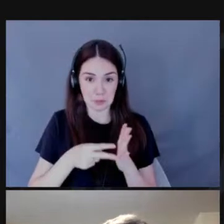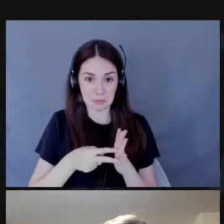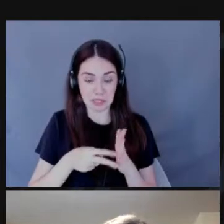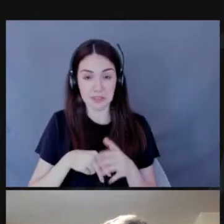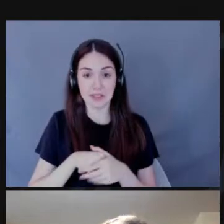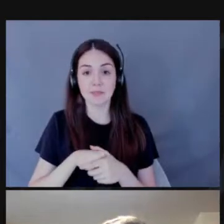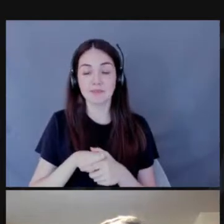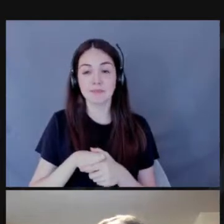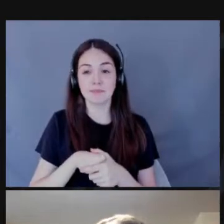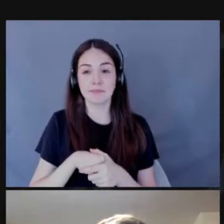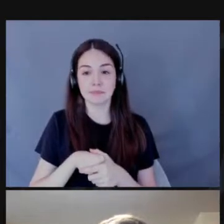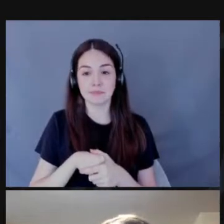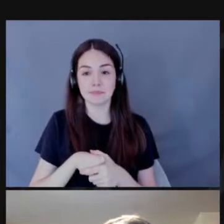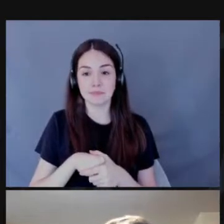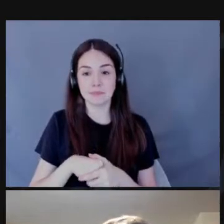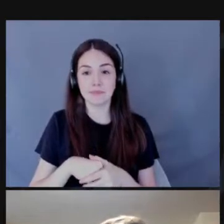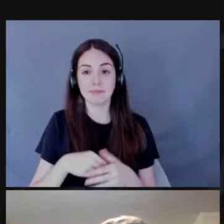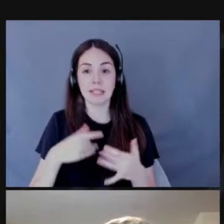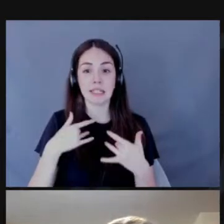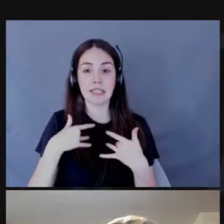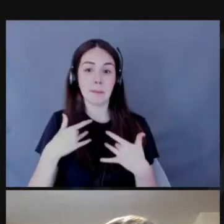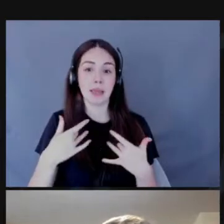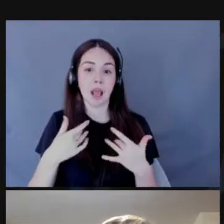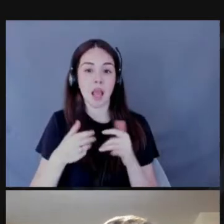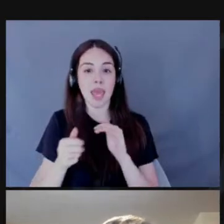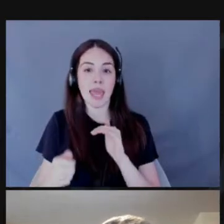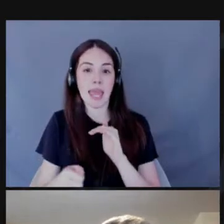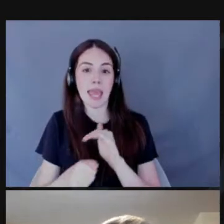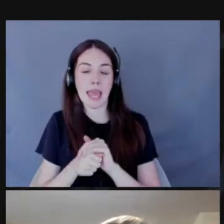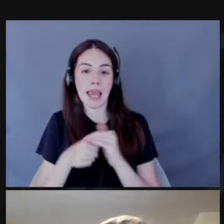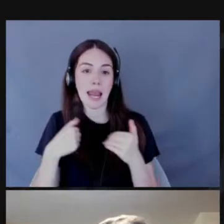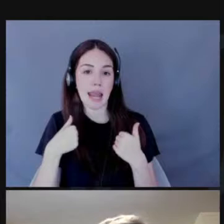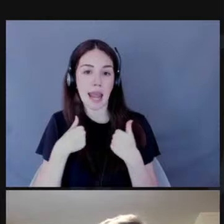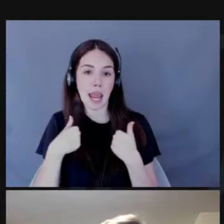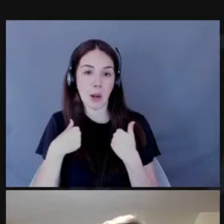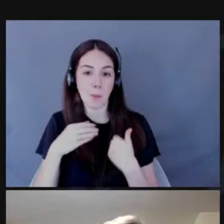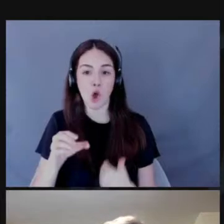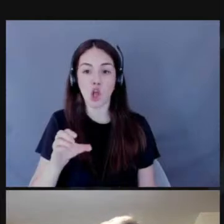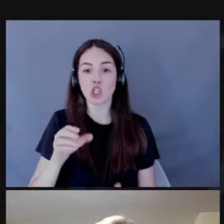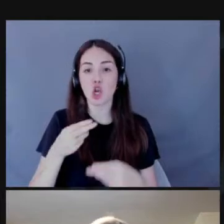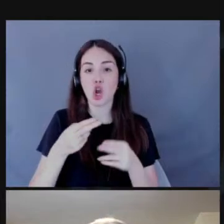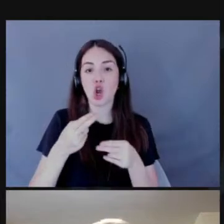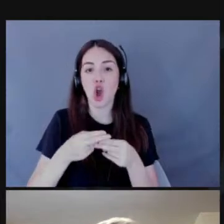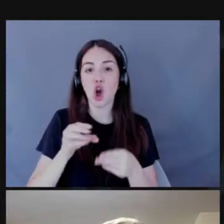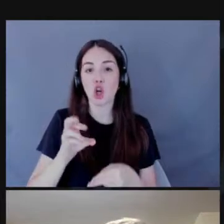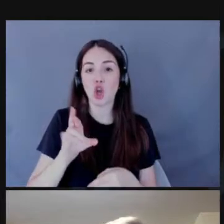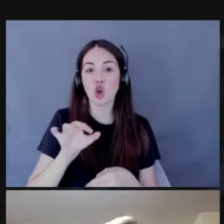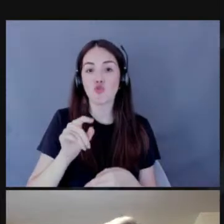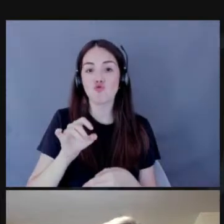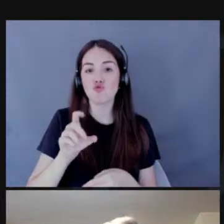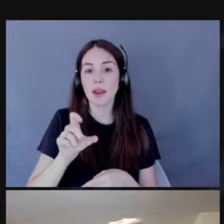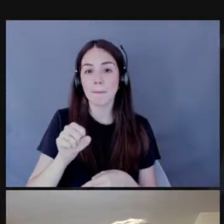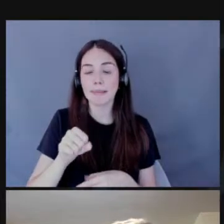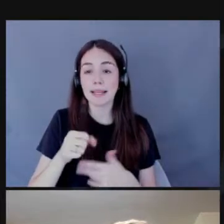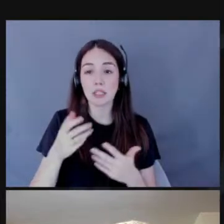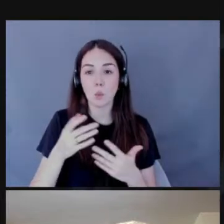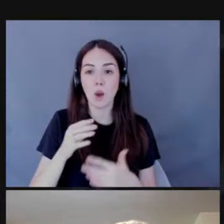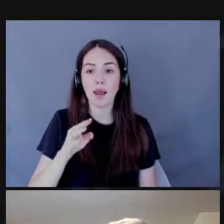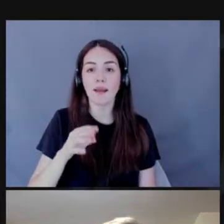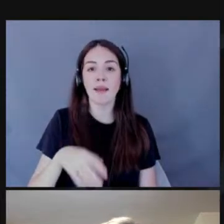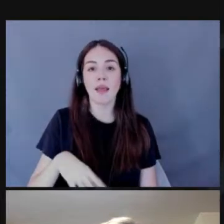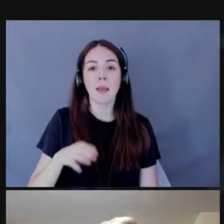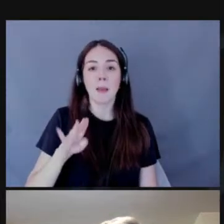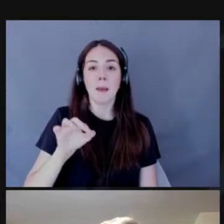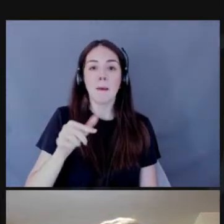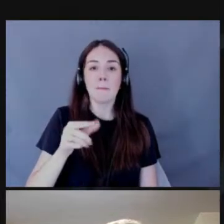And the classic hidden animals, the classic cryptids, as they're called, are Bigfoot, Champ, the Loch Ness